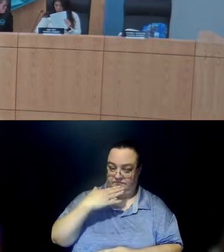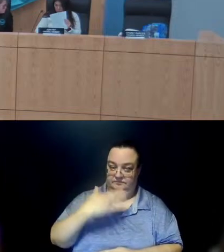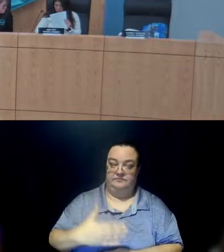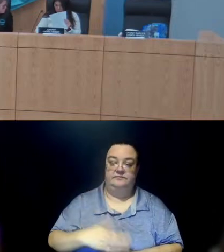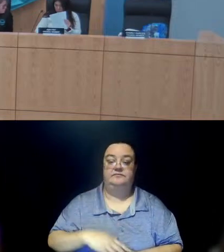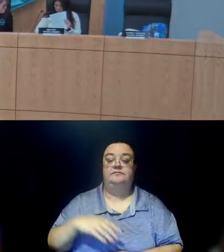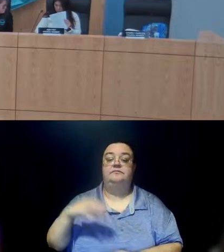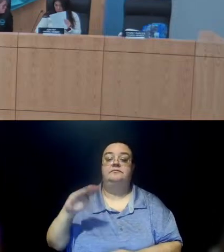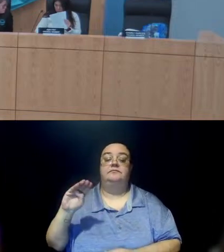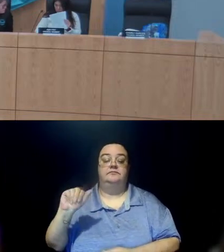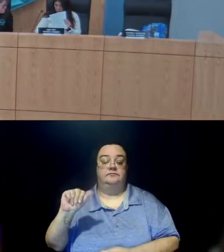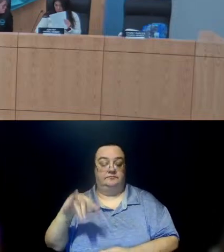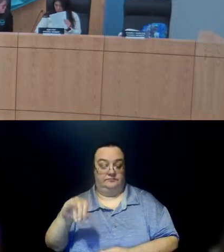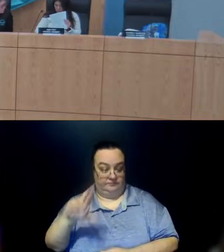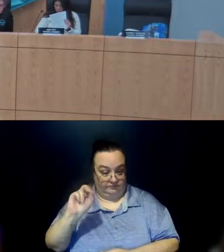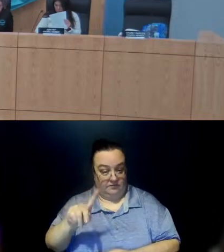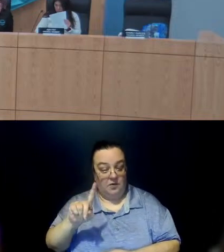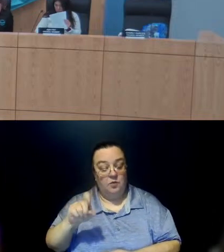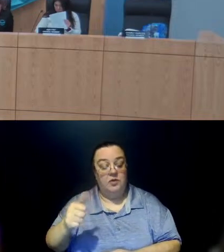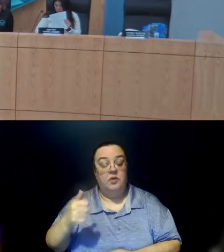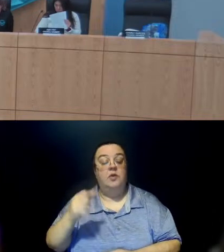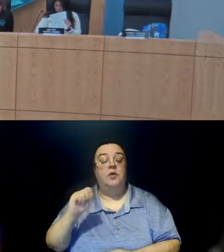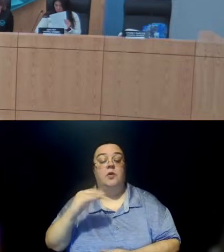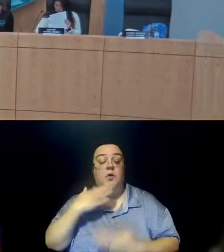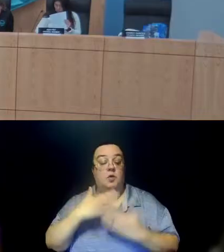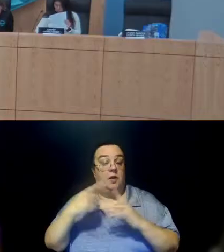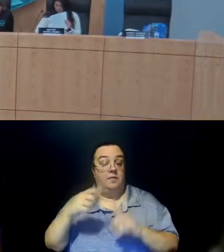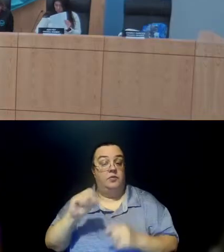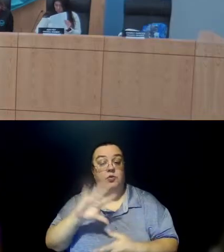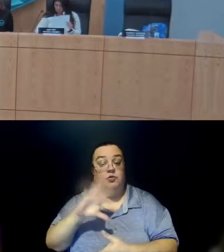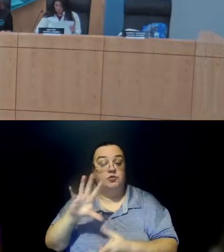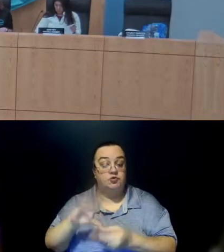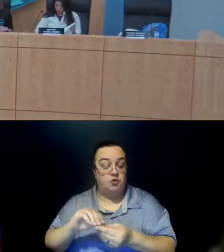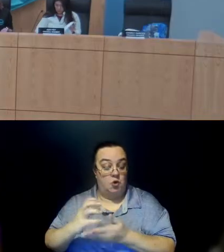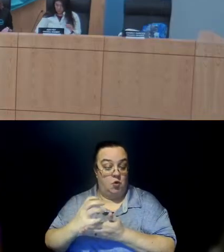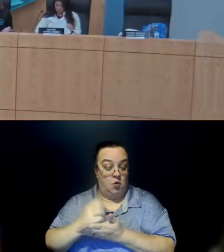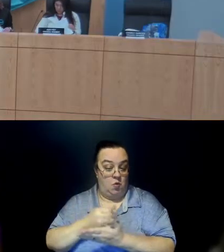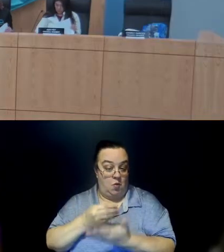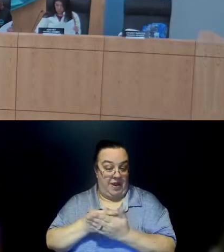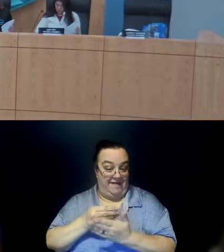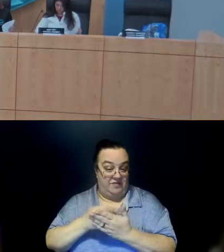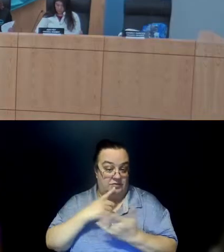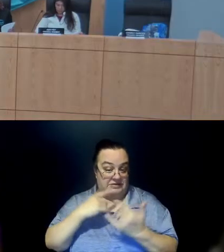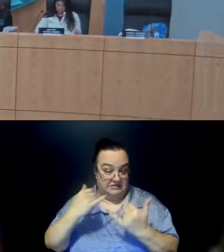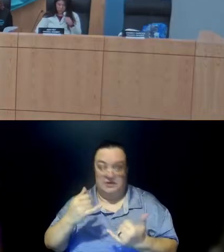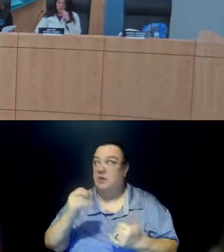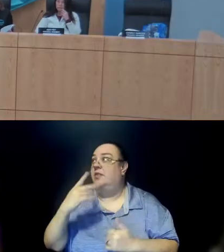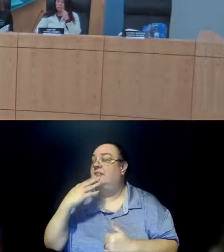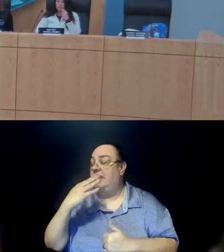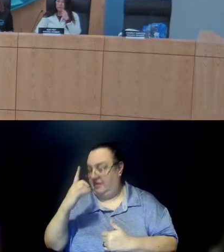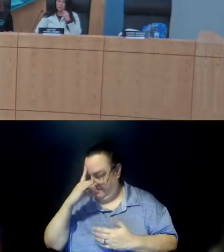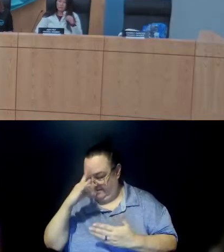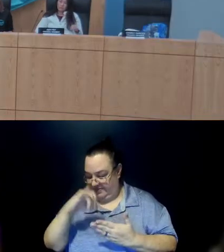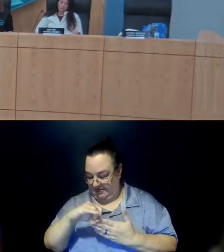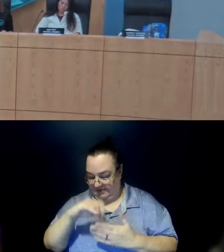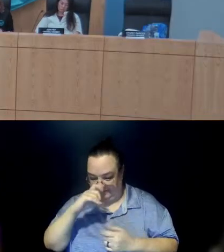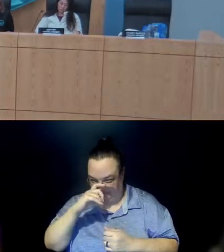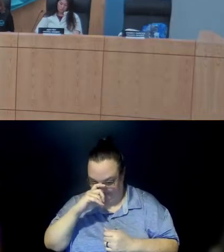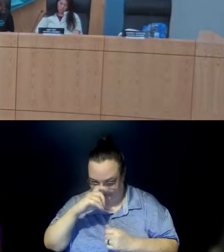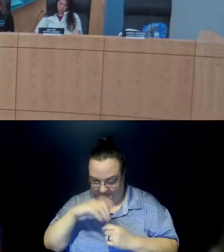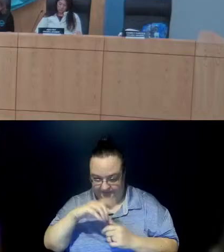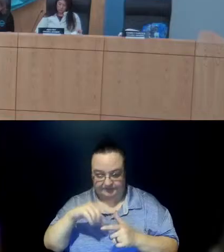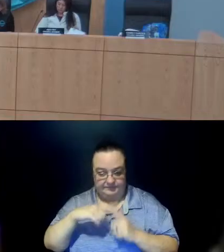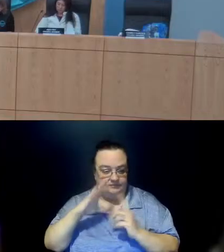point. So total revenue is now, thank you for that, and then we will go to the vice